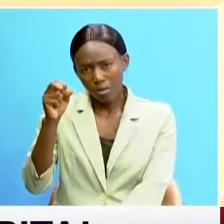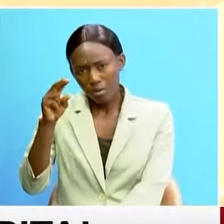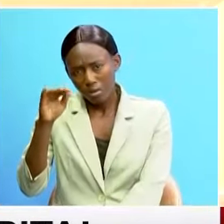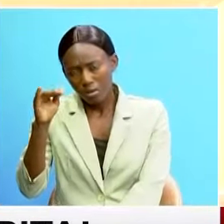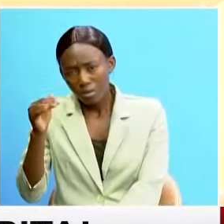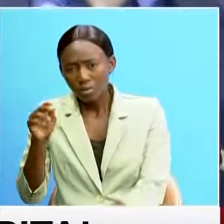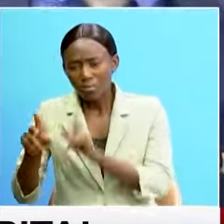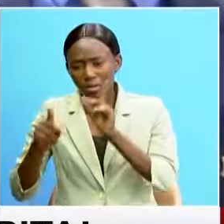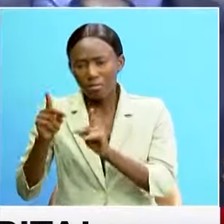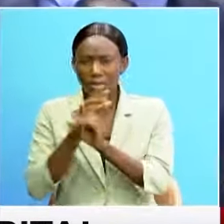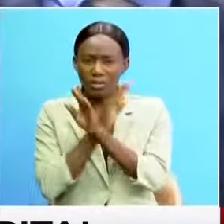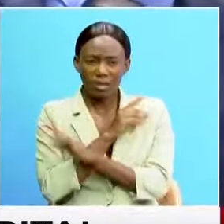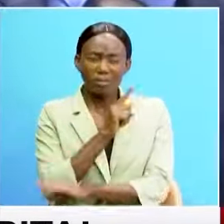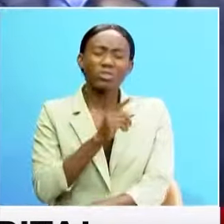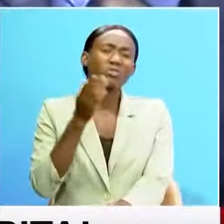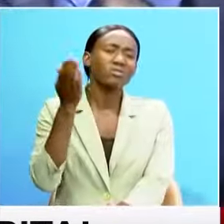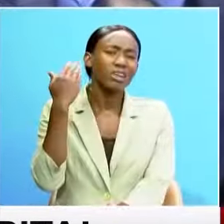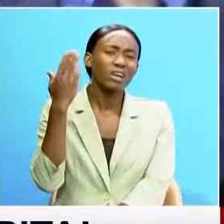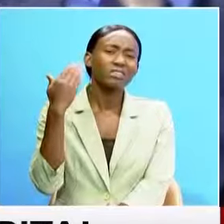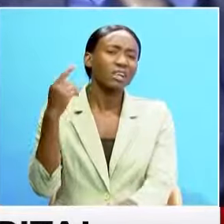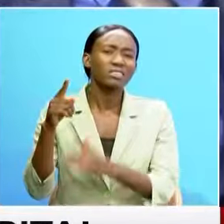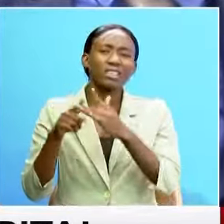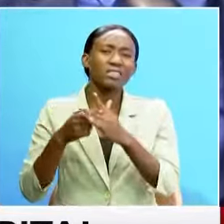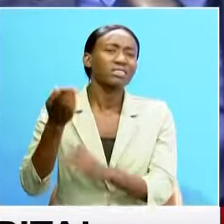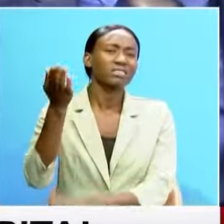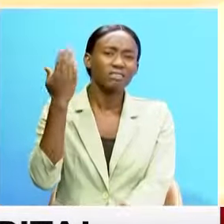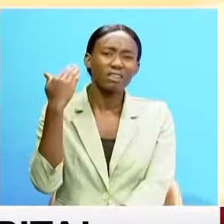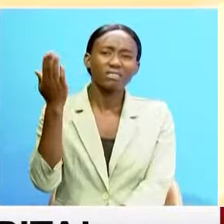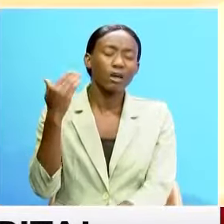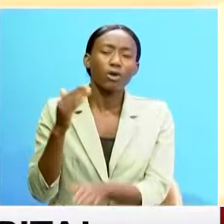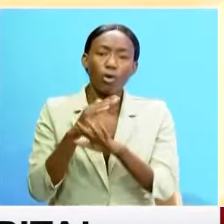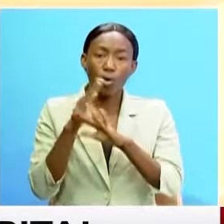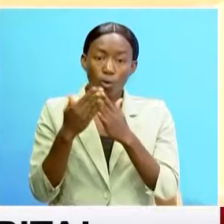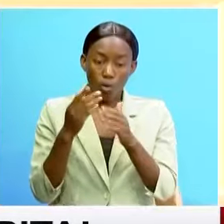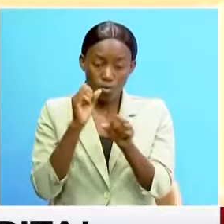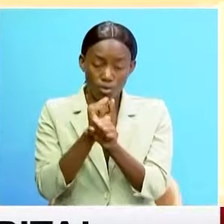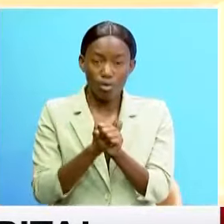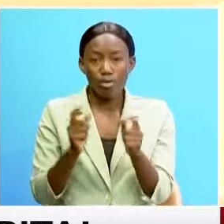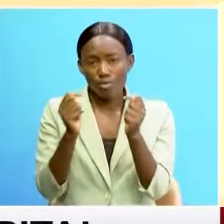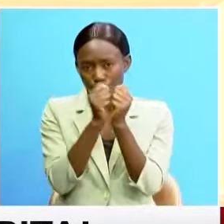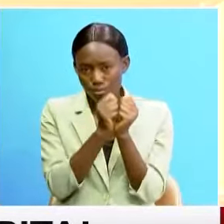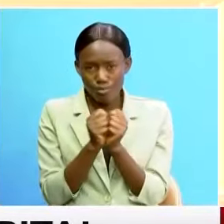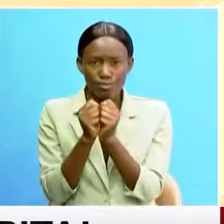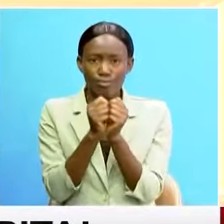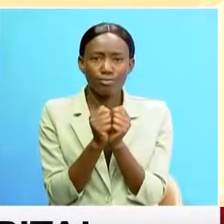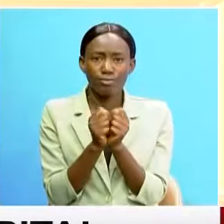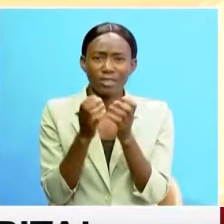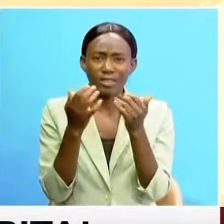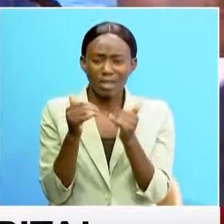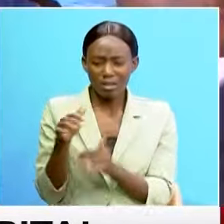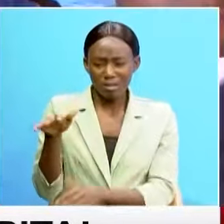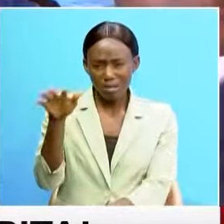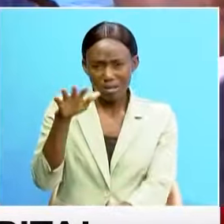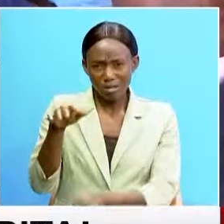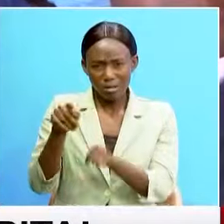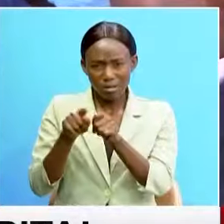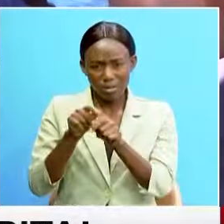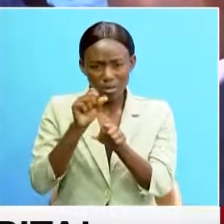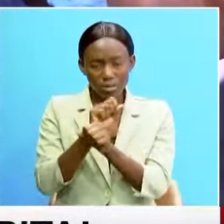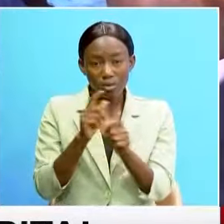historic. Yakale sana kuombela chapamo. Amongst the areas we've worked